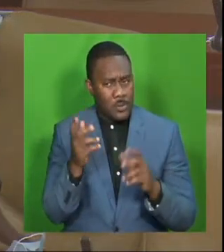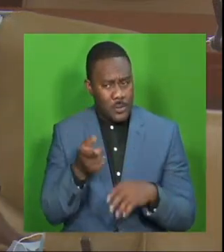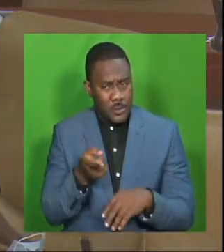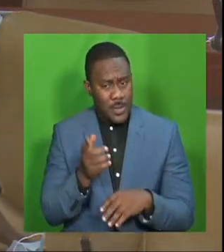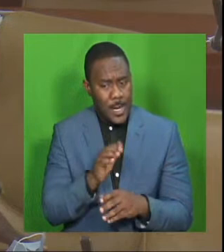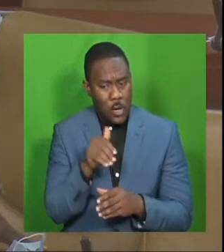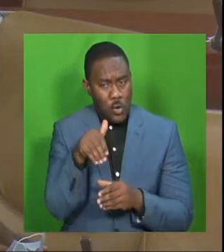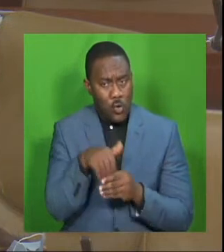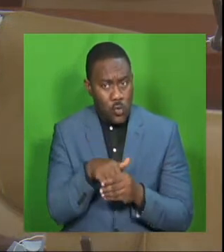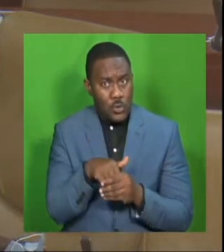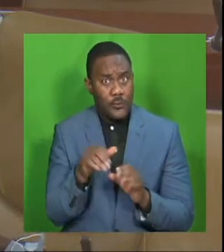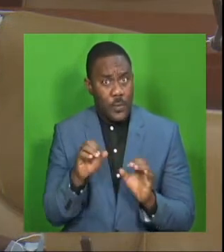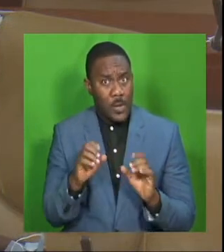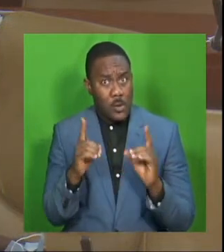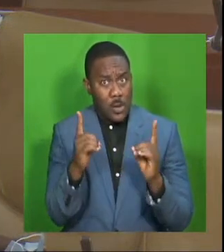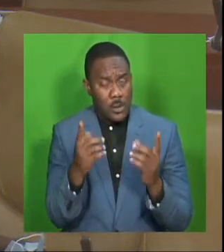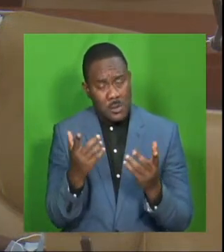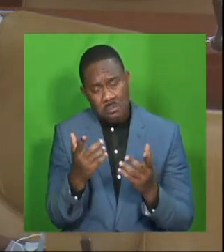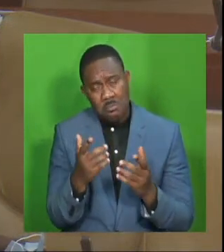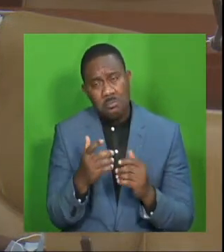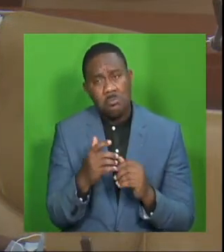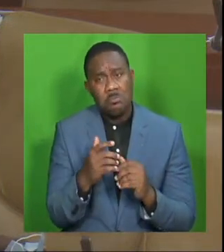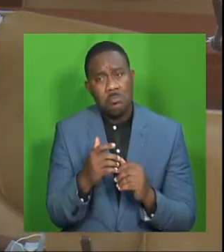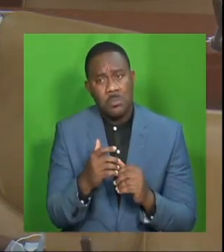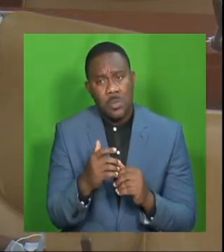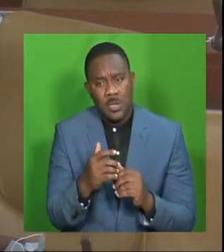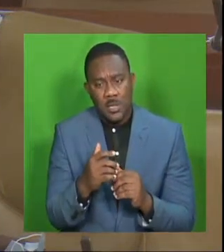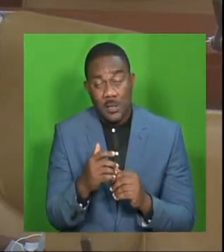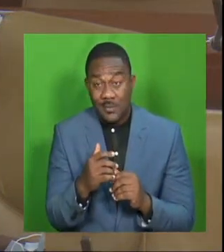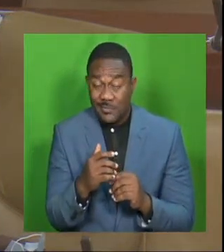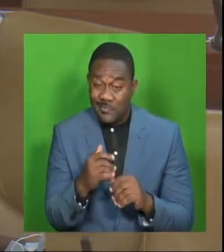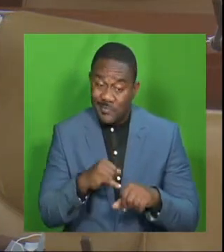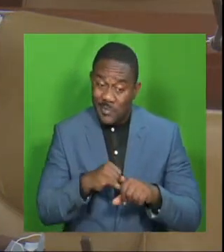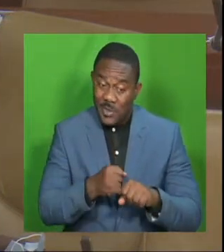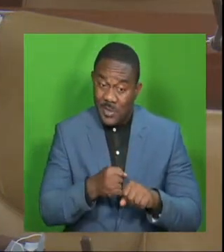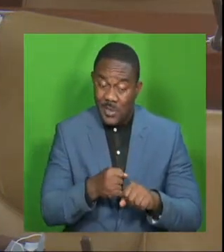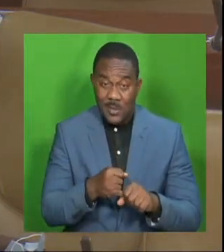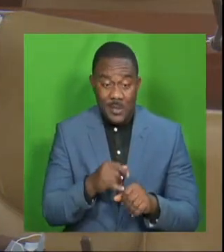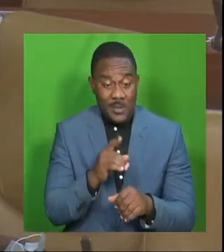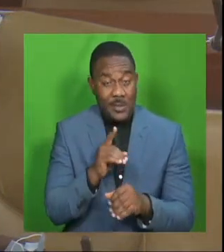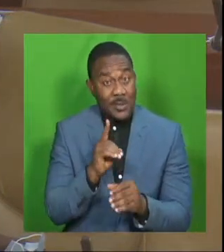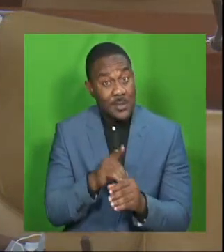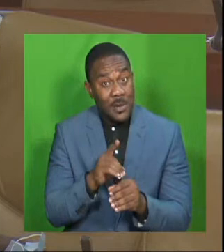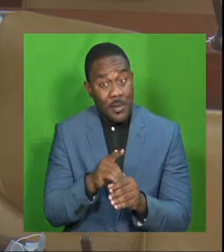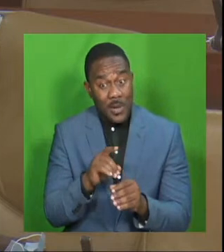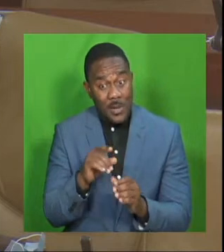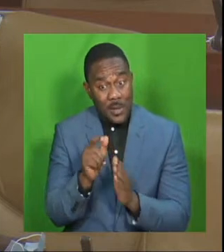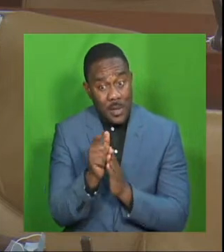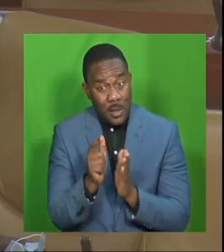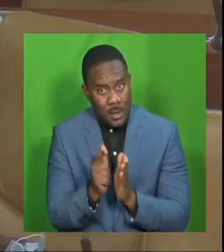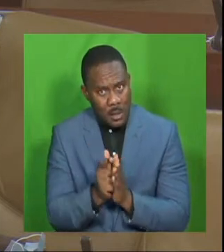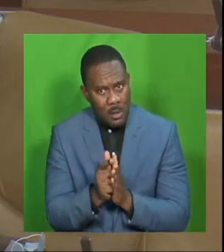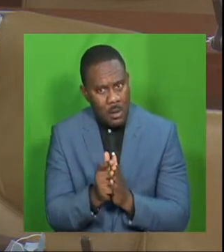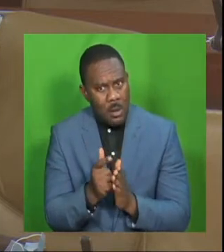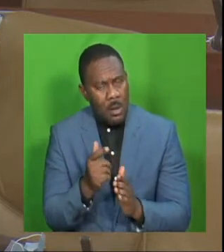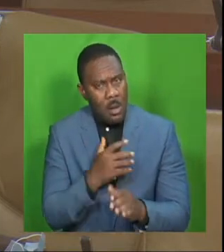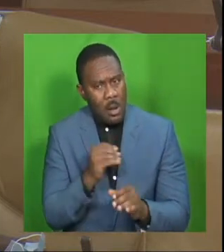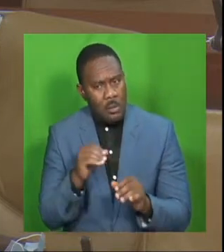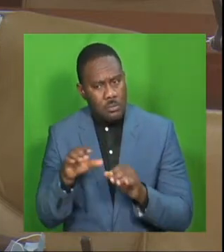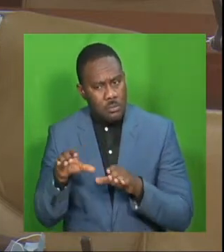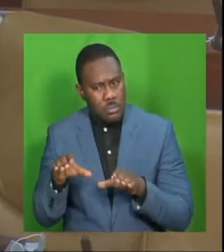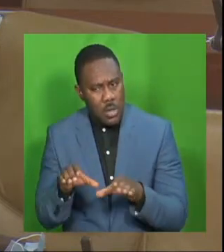implementing our Disability Act and taking actions to protect the dignity of